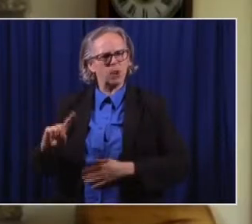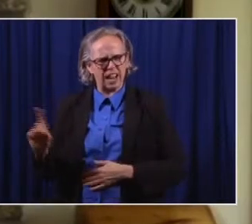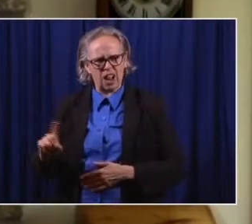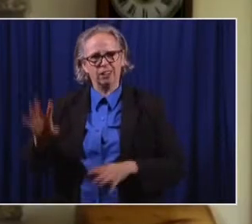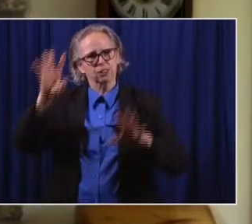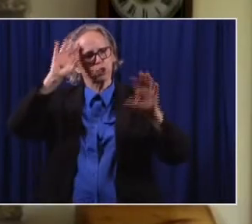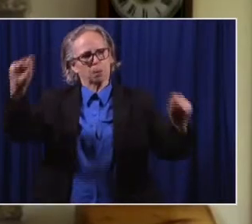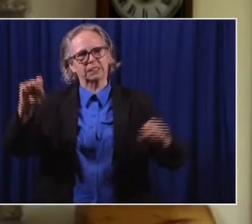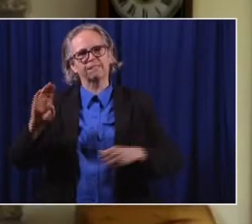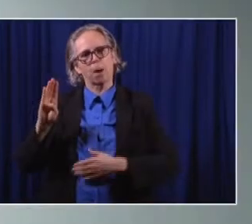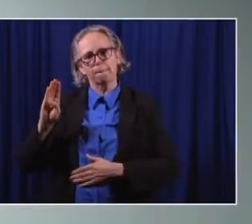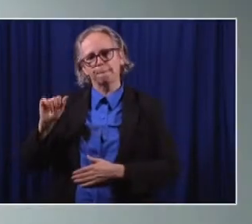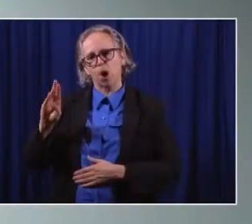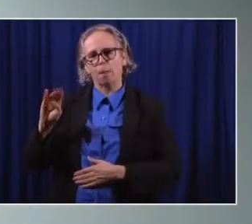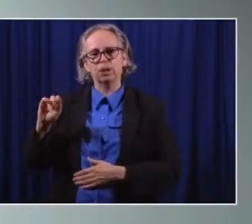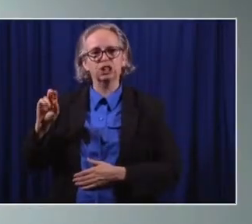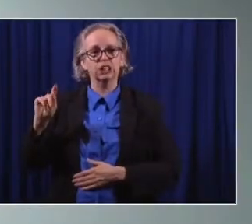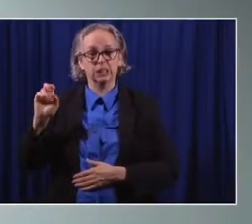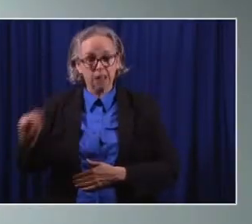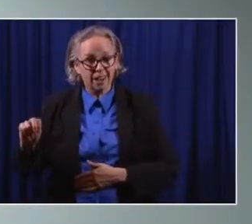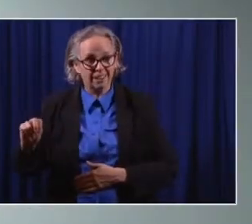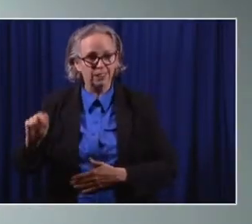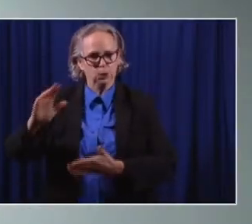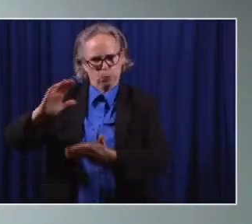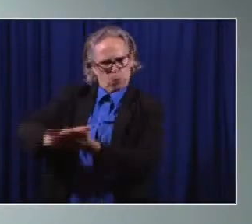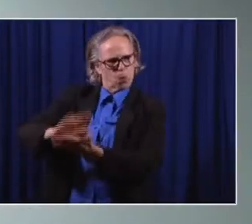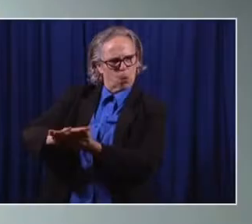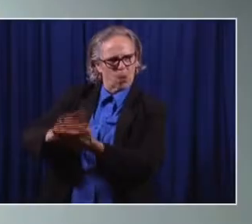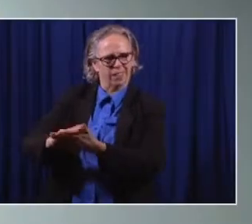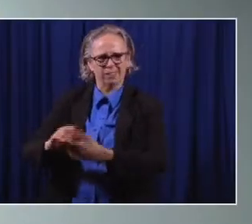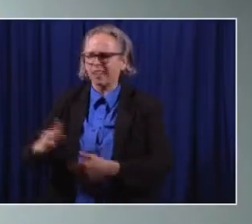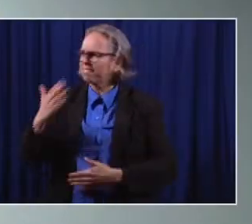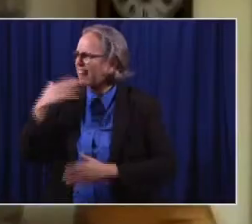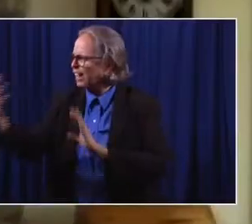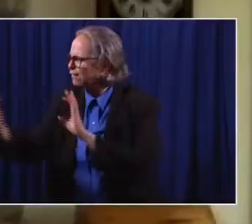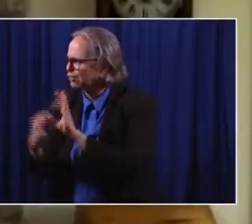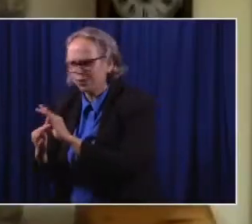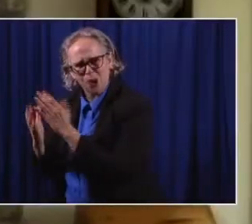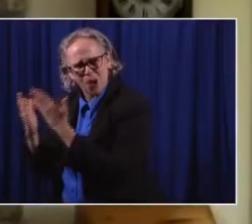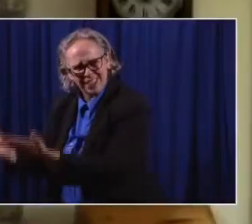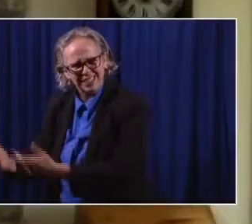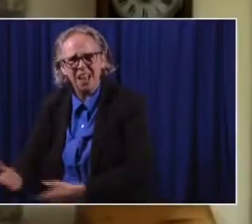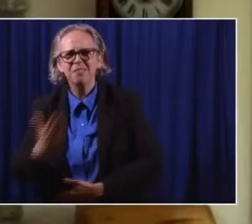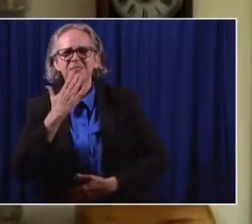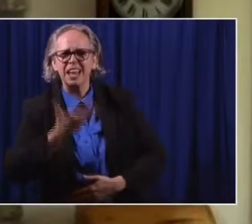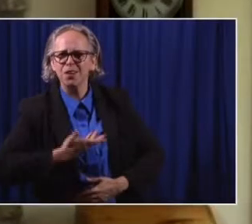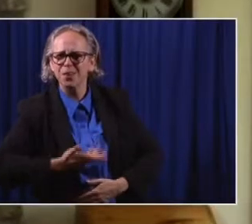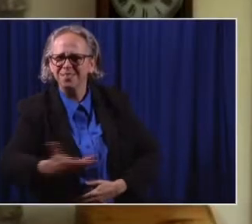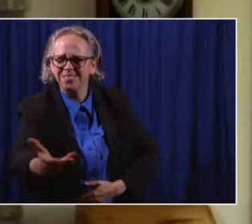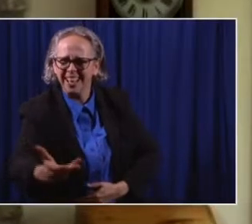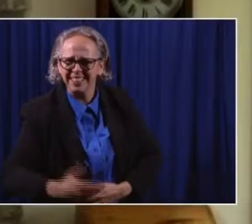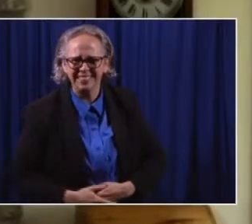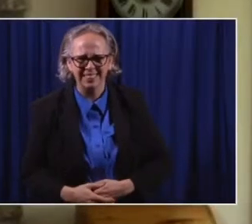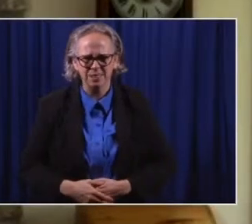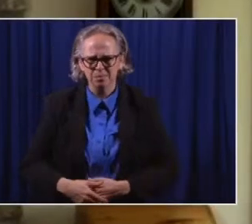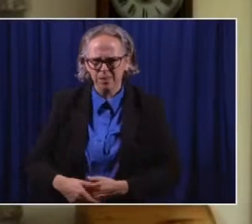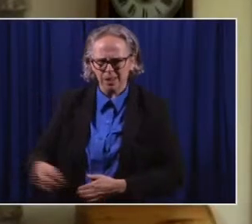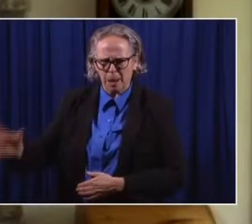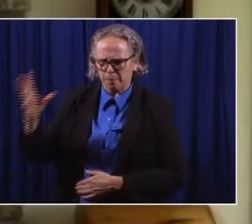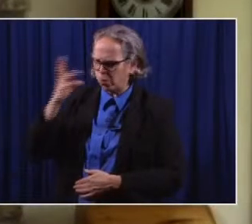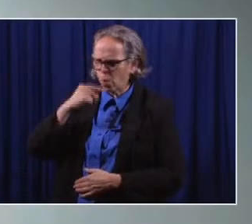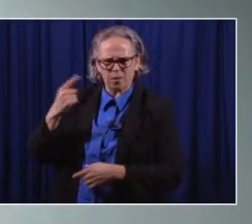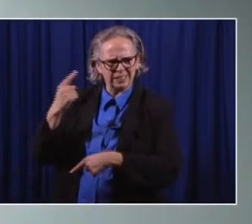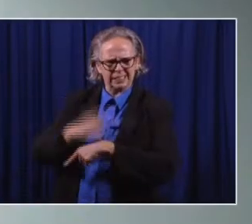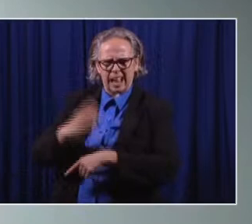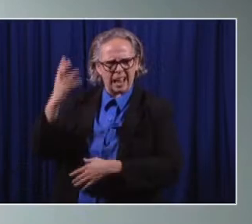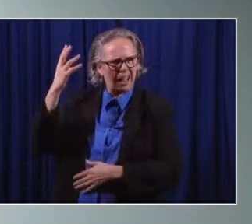us. Thank you very much for having me, Governor. I really appreciate it. Well, is it a pretty day in Barberton today?